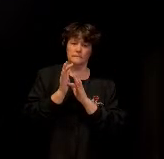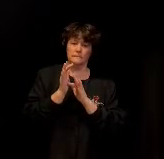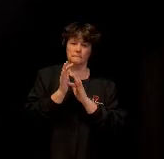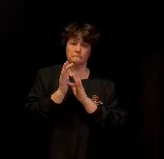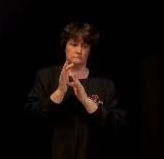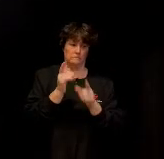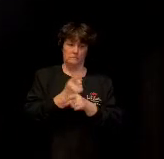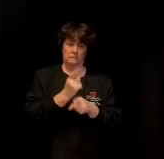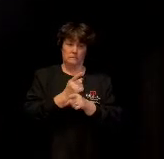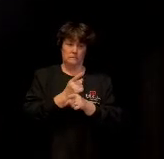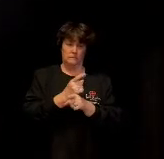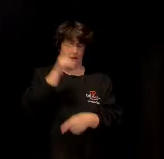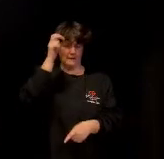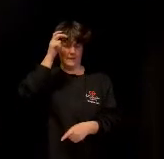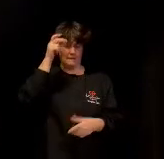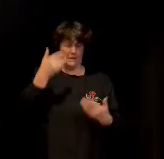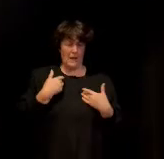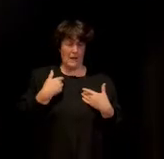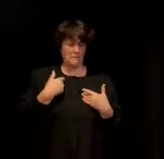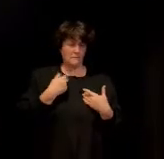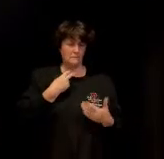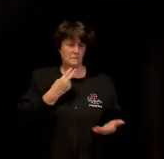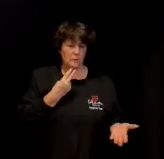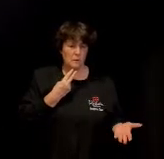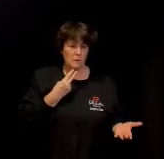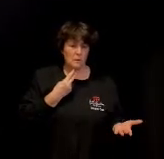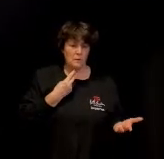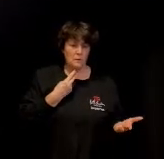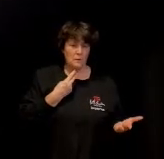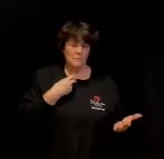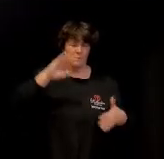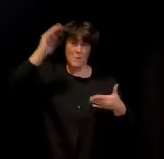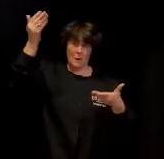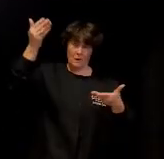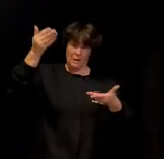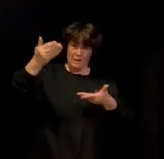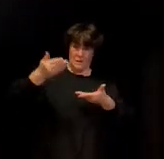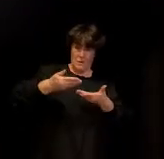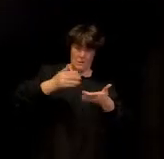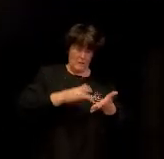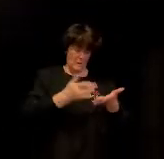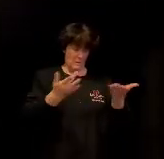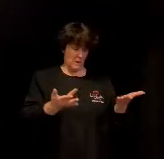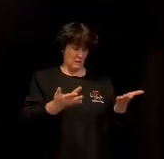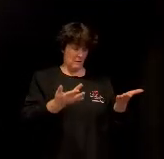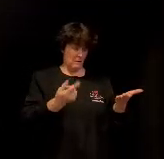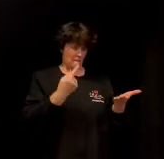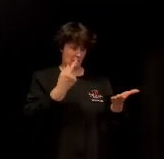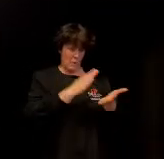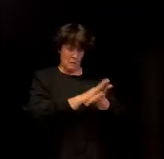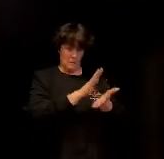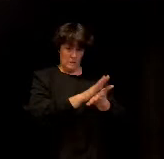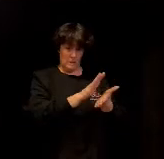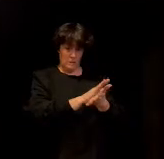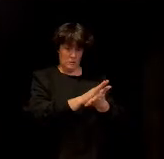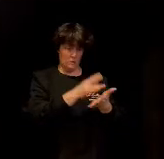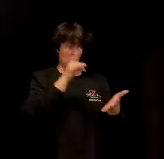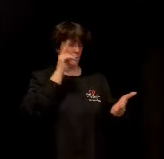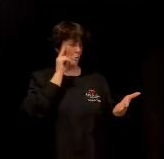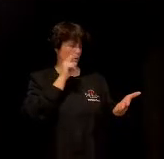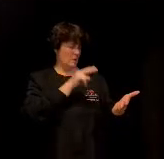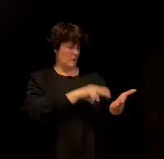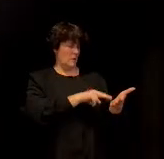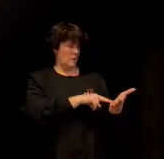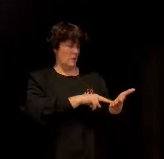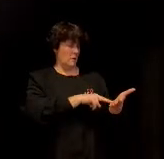Right? But we are introduced in our Bible, in the first page of our Bibles,